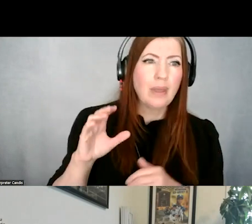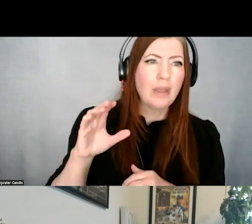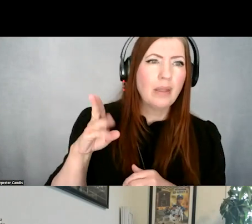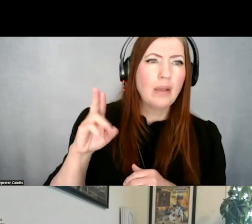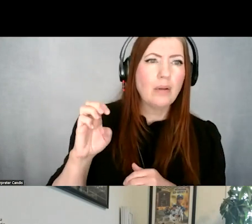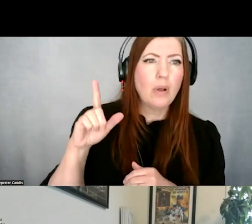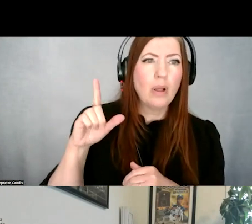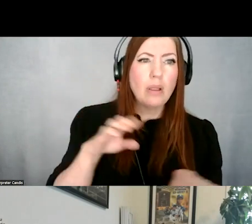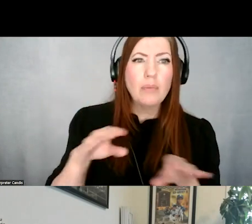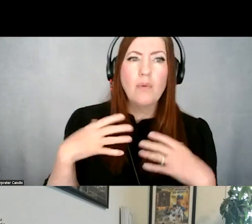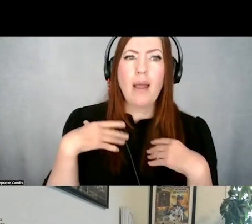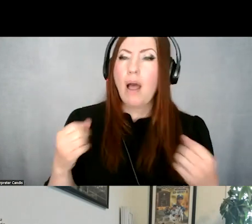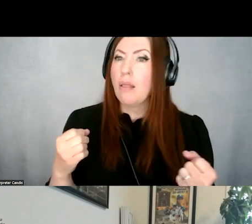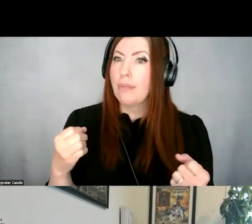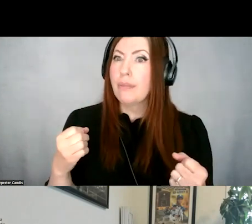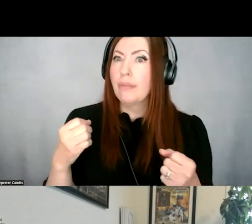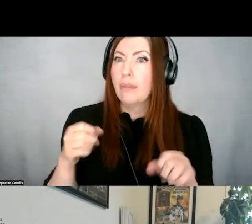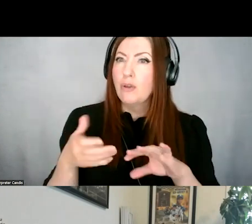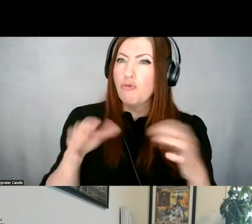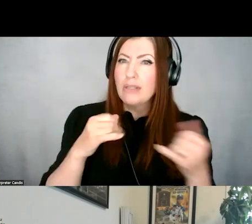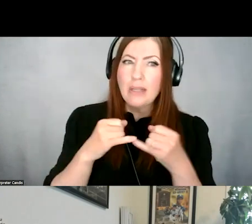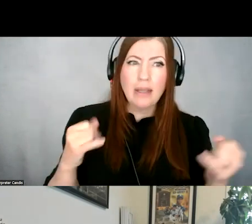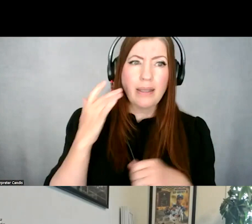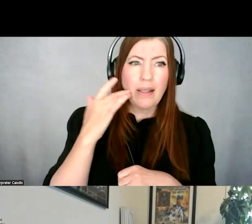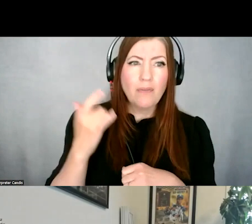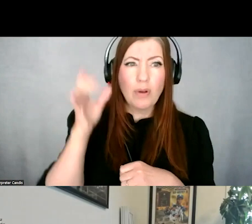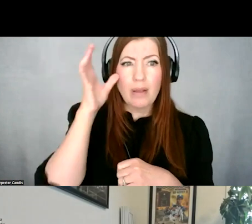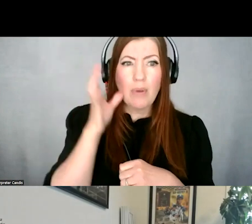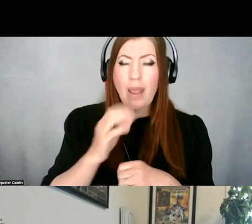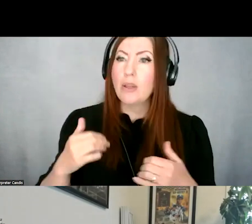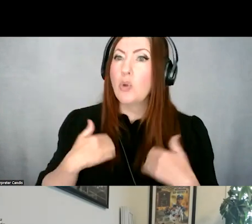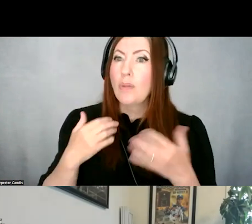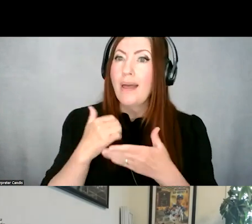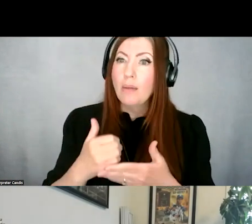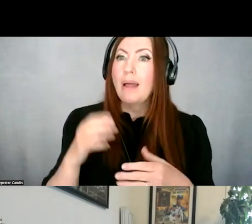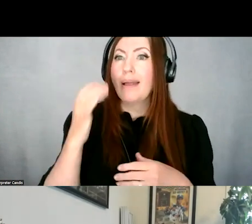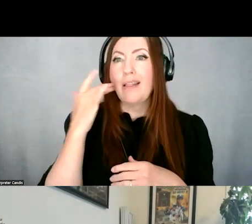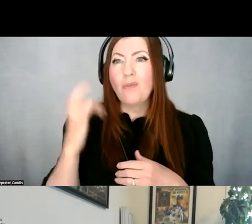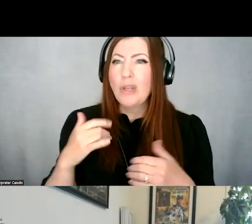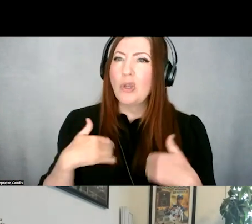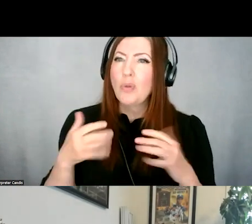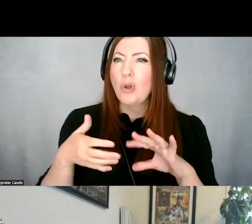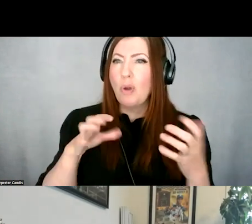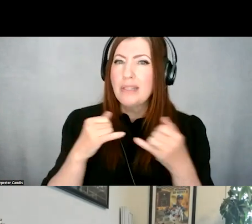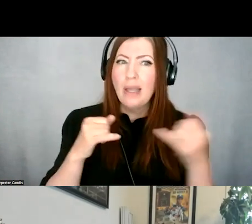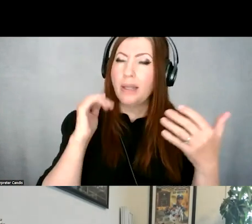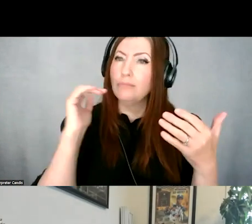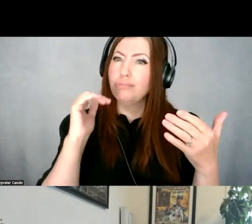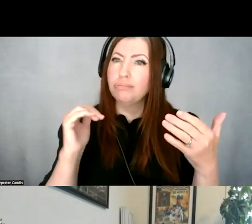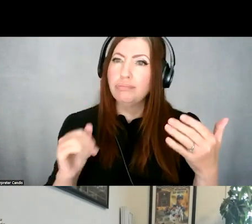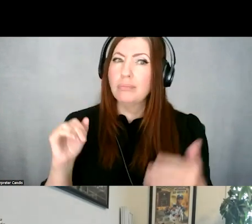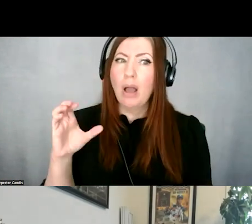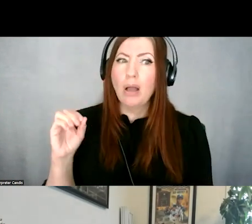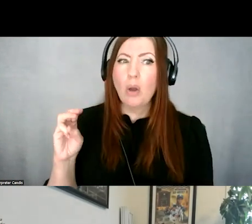Burrell Behavioral Health Crisis Line, California Parent and Youth Helpline, California Youth Crisis Line, etc.